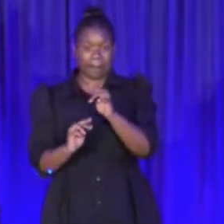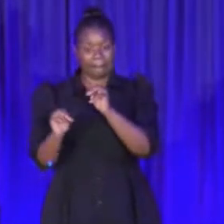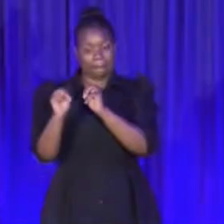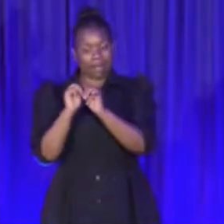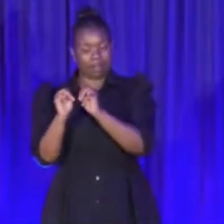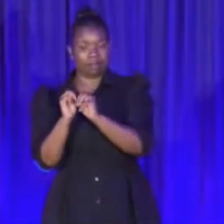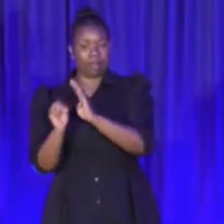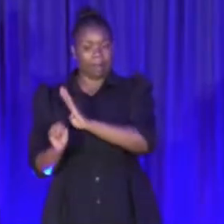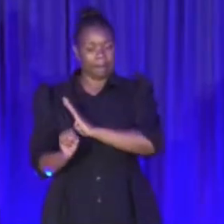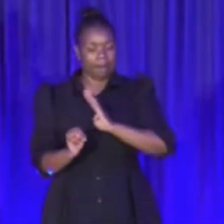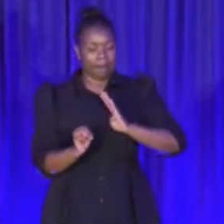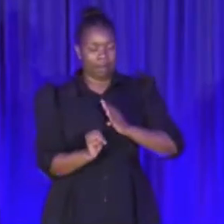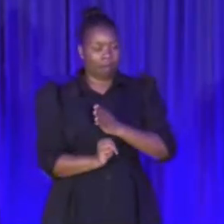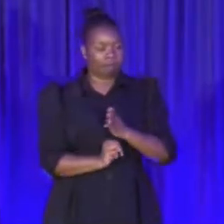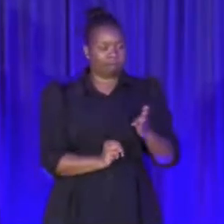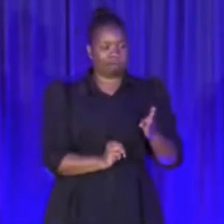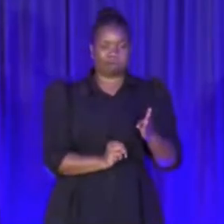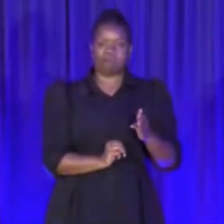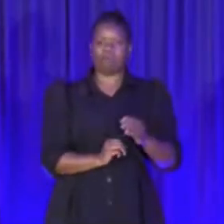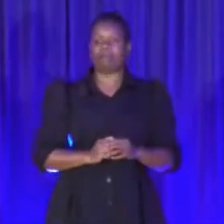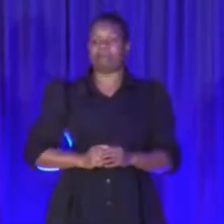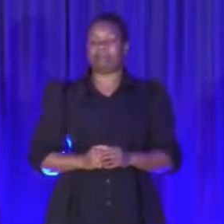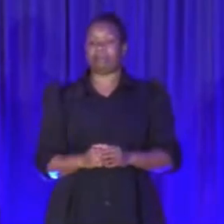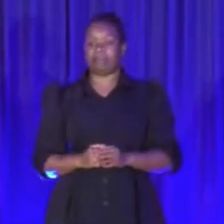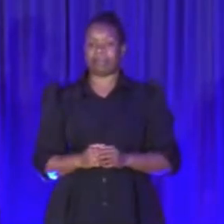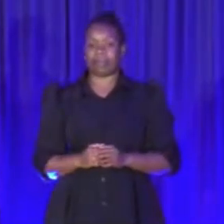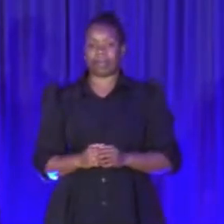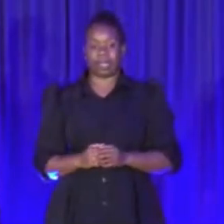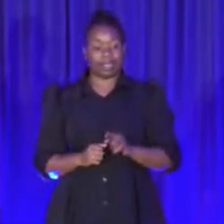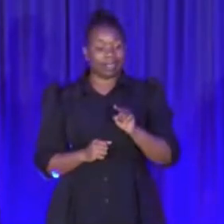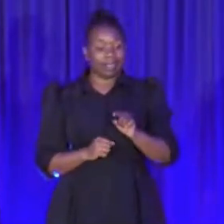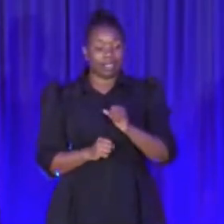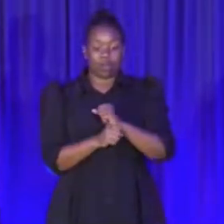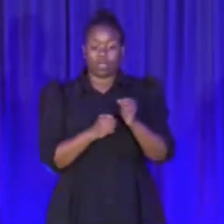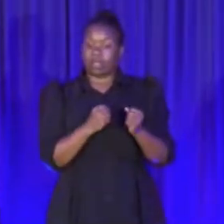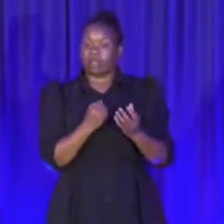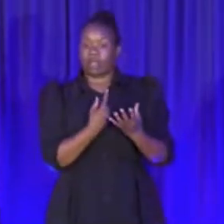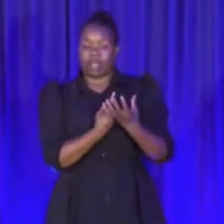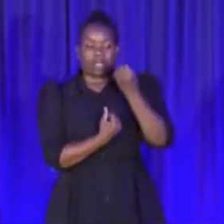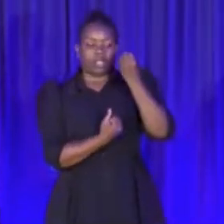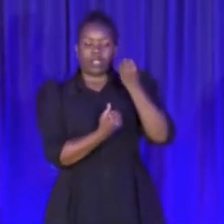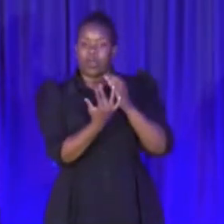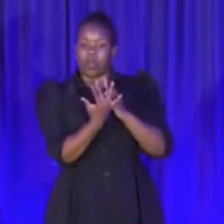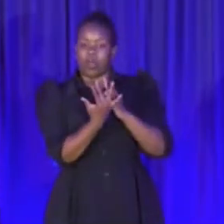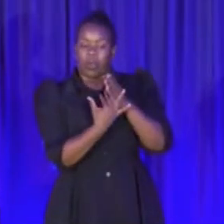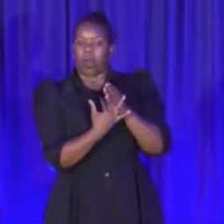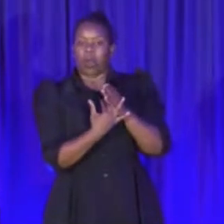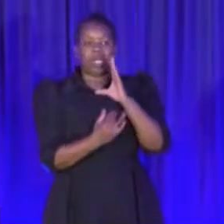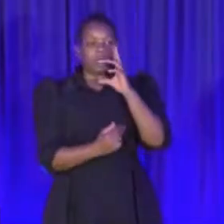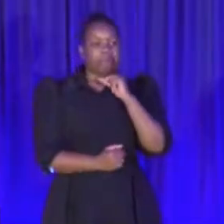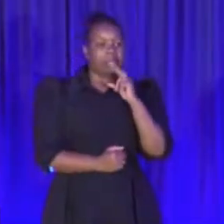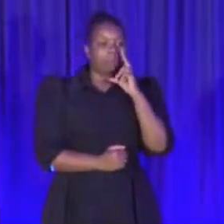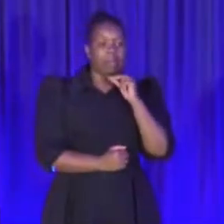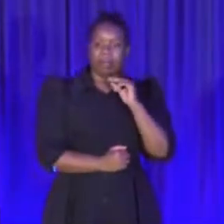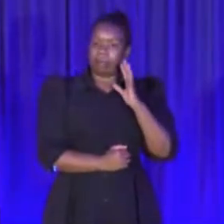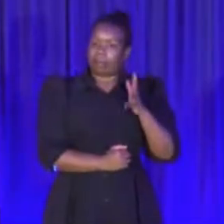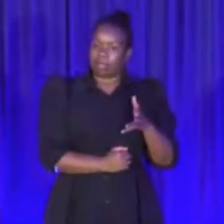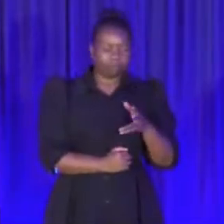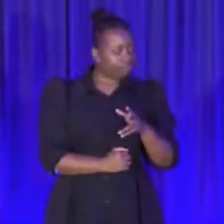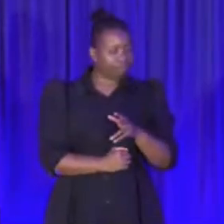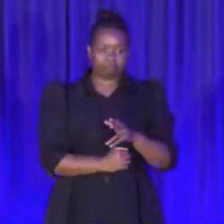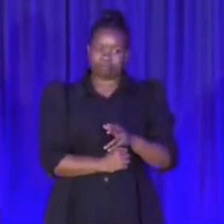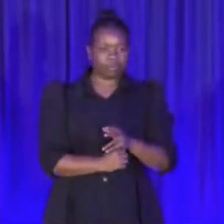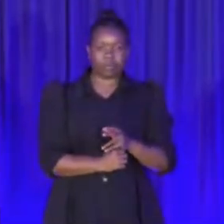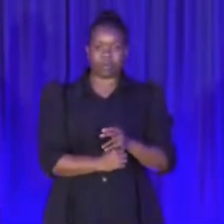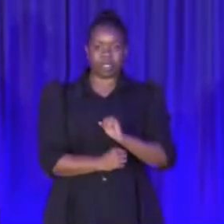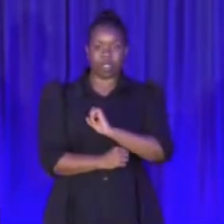bodies the world over. This will not be achieved through words alone. No